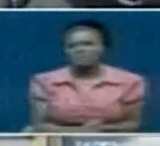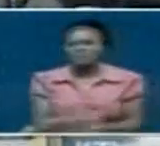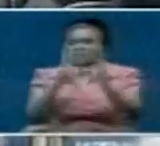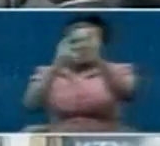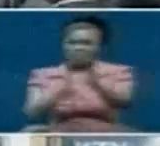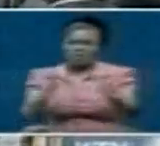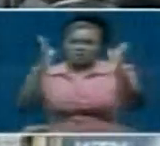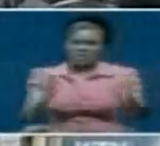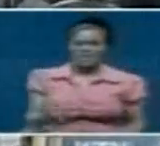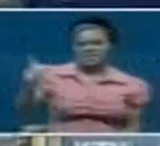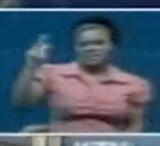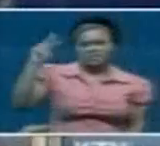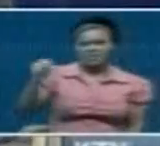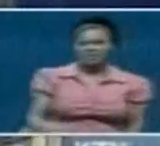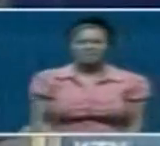Samogina, KTN.